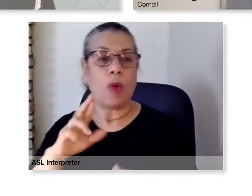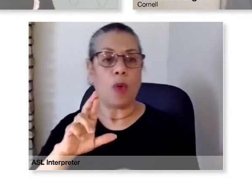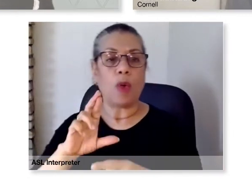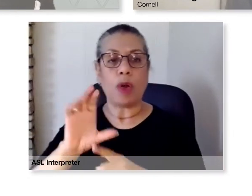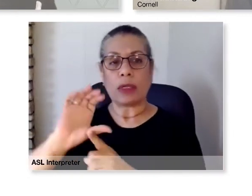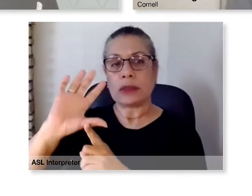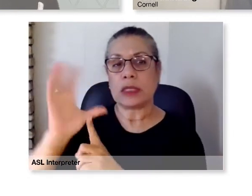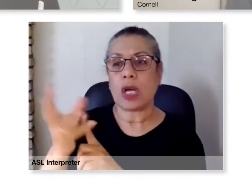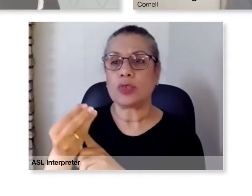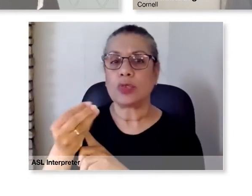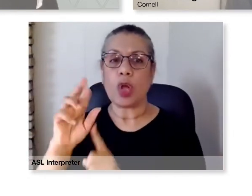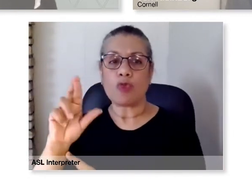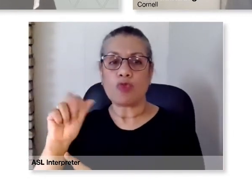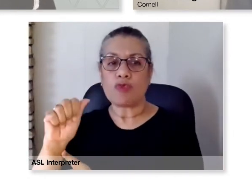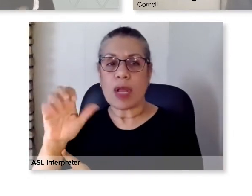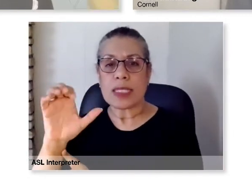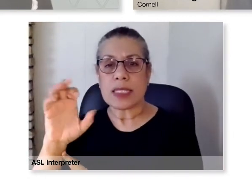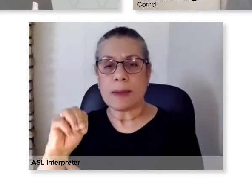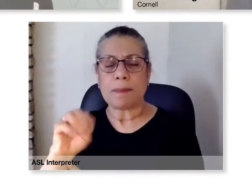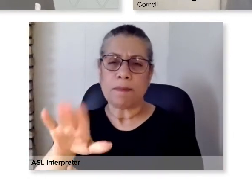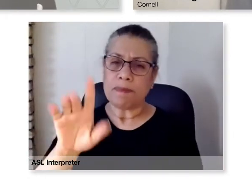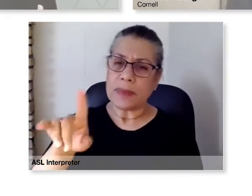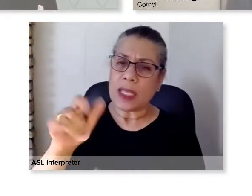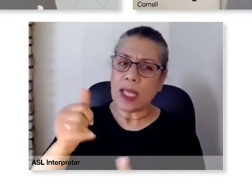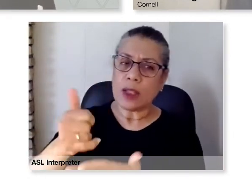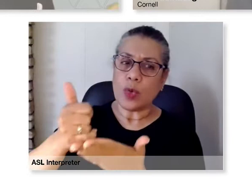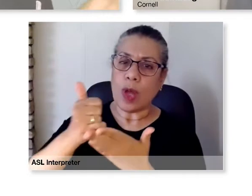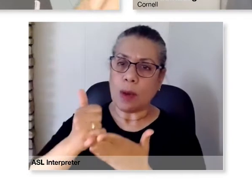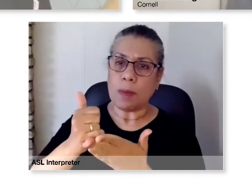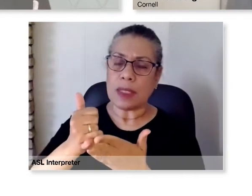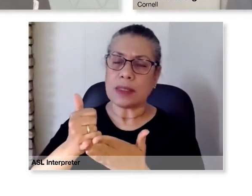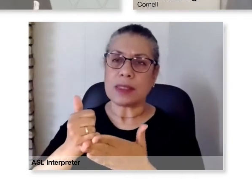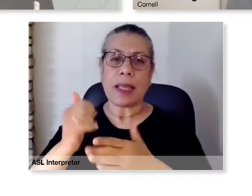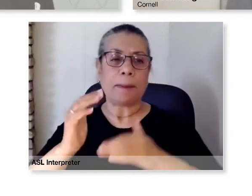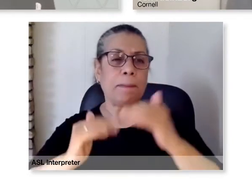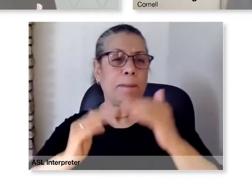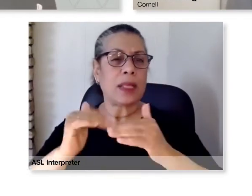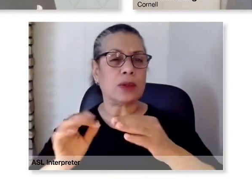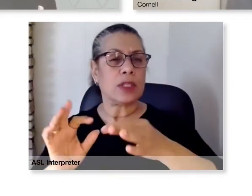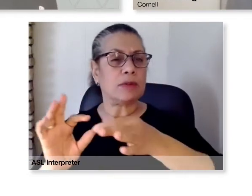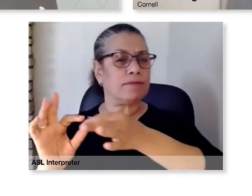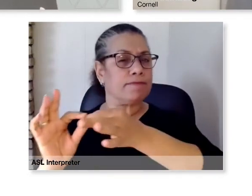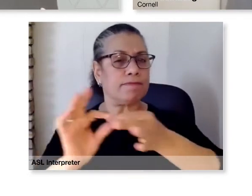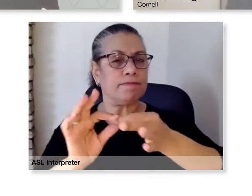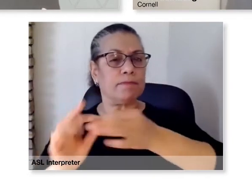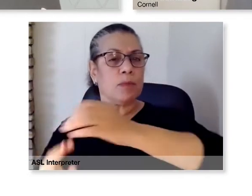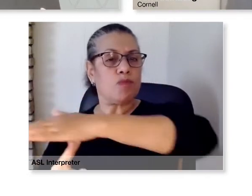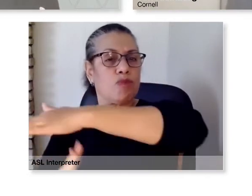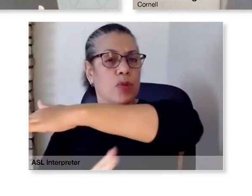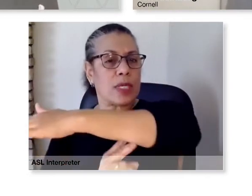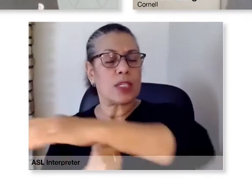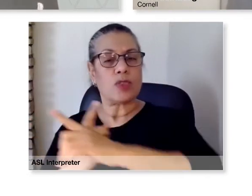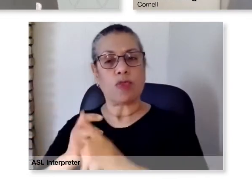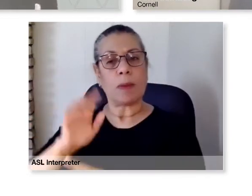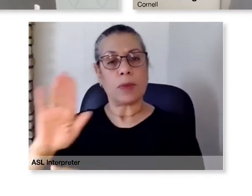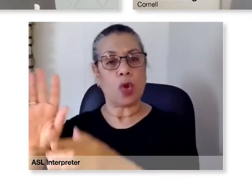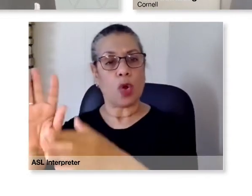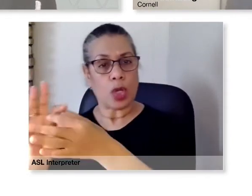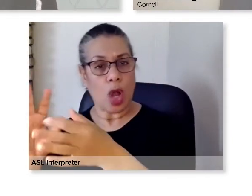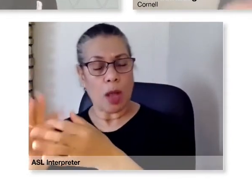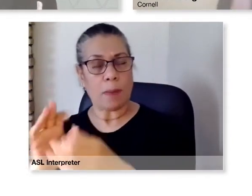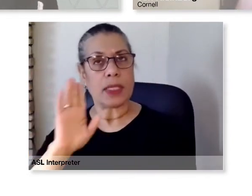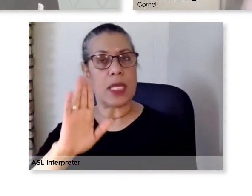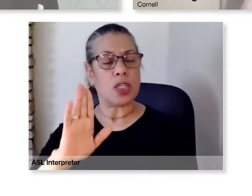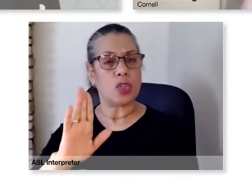And so I just wonder if you could help to build a bridge from your comments and your insights